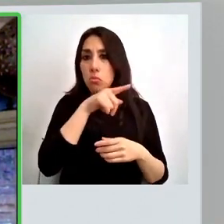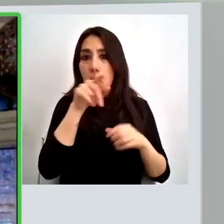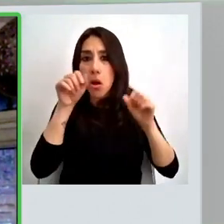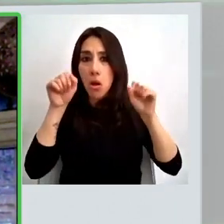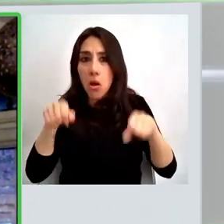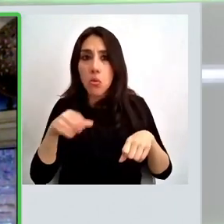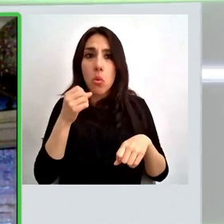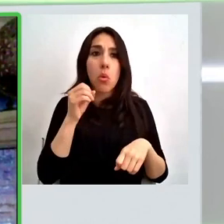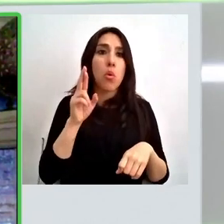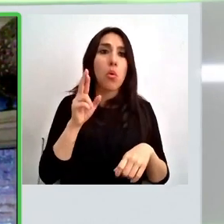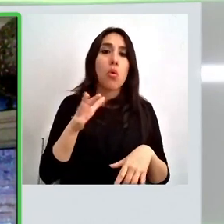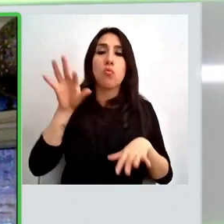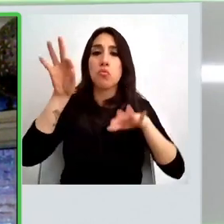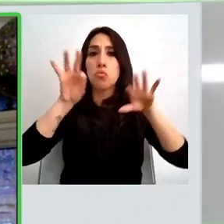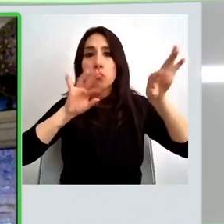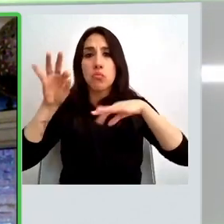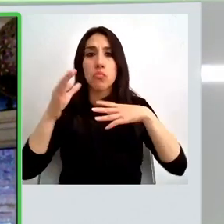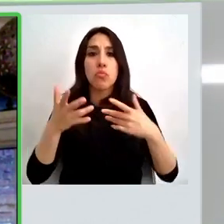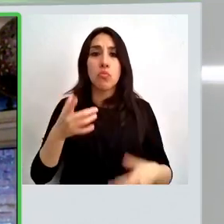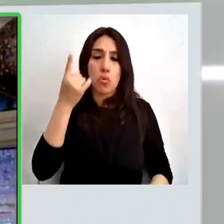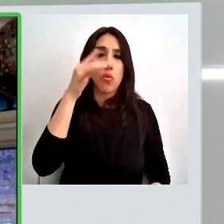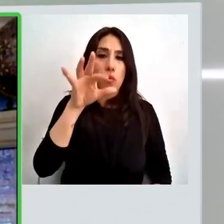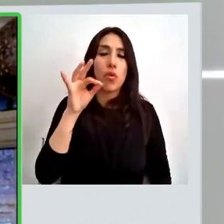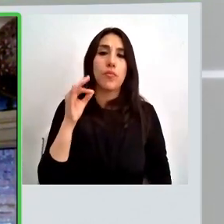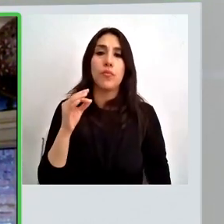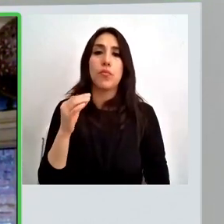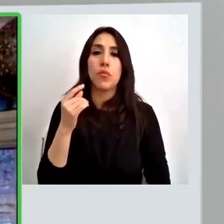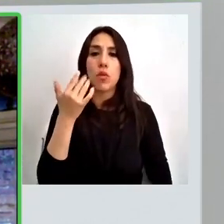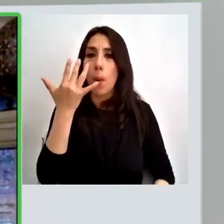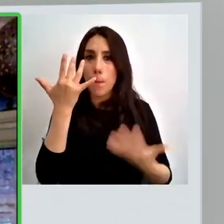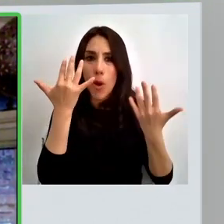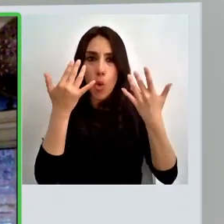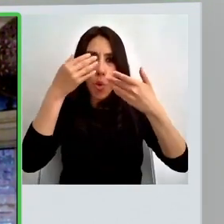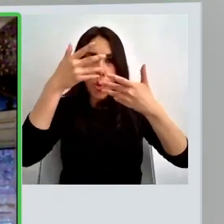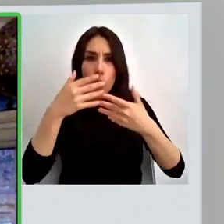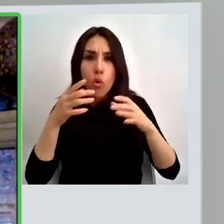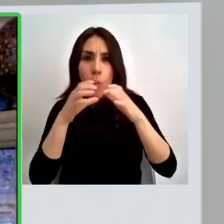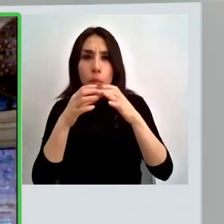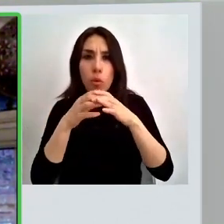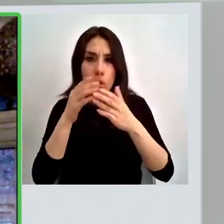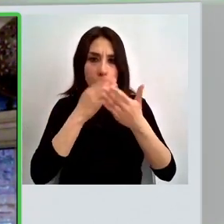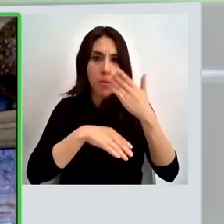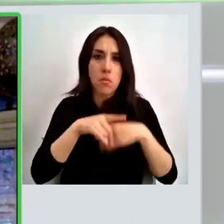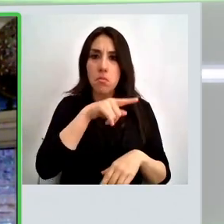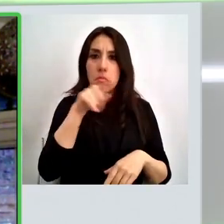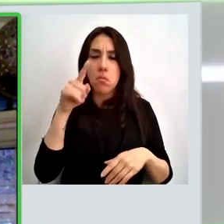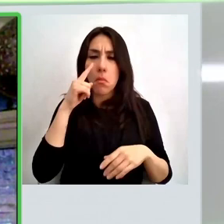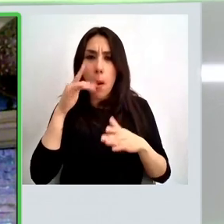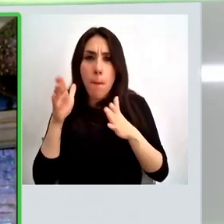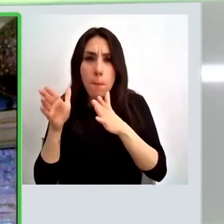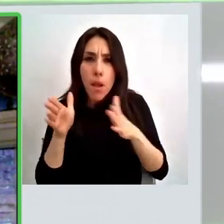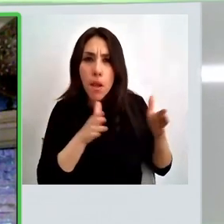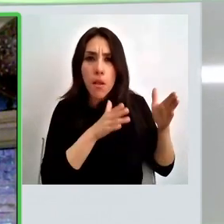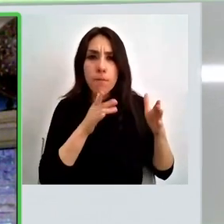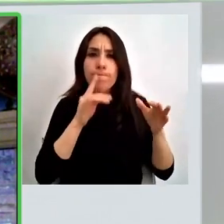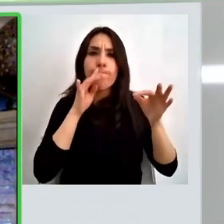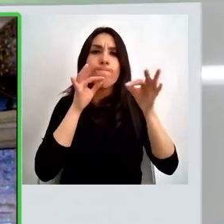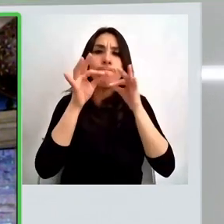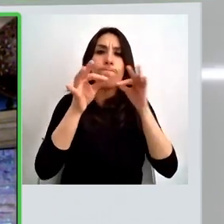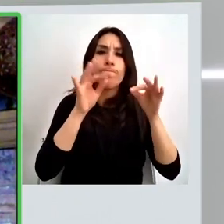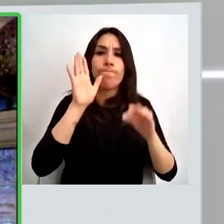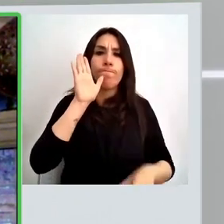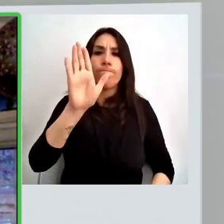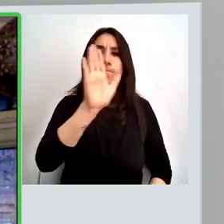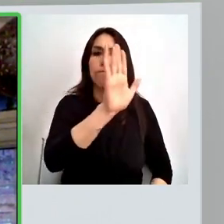with disabilities who are prepared to talk a little bit about their story. And maybe some of the good things that they